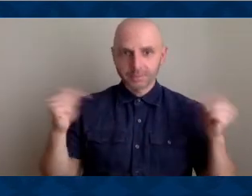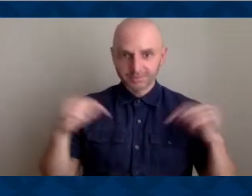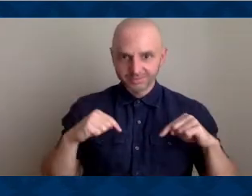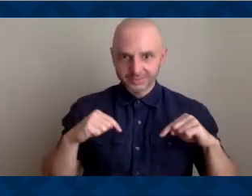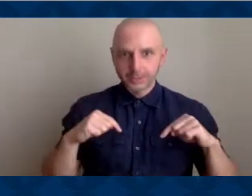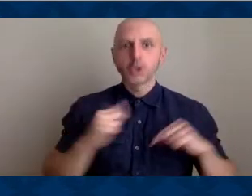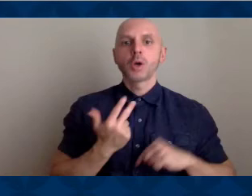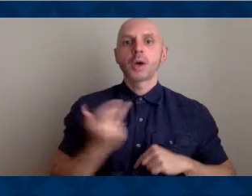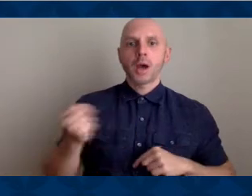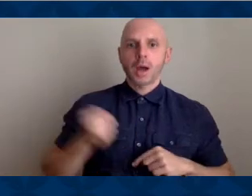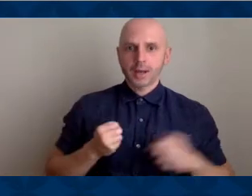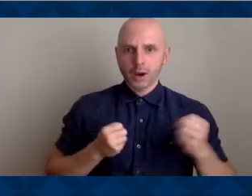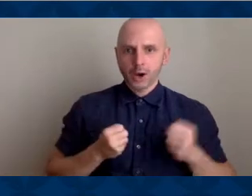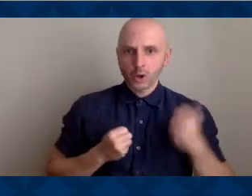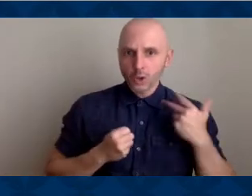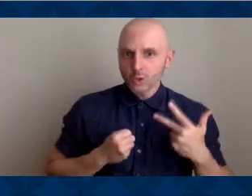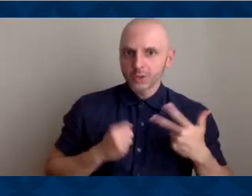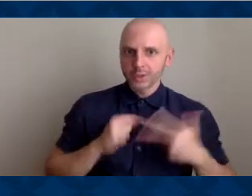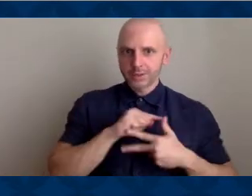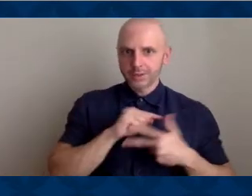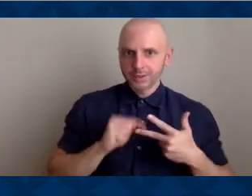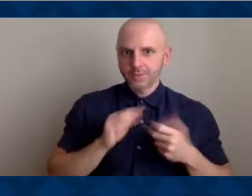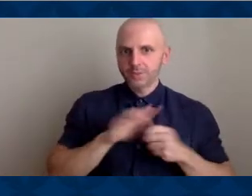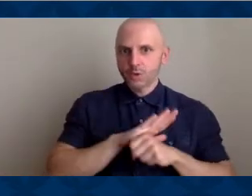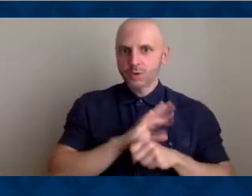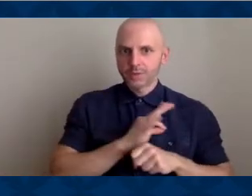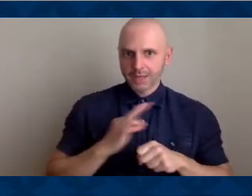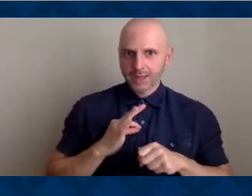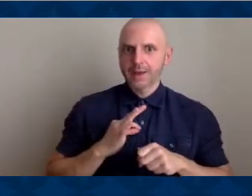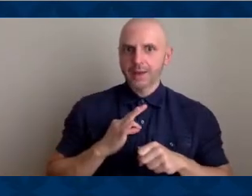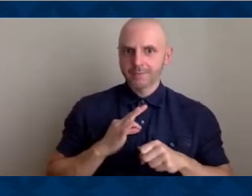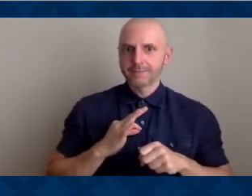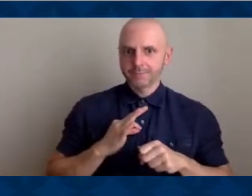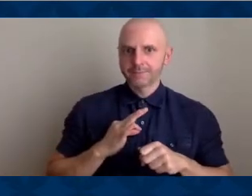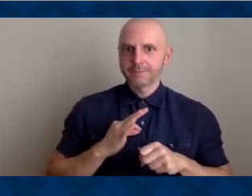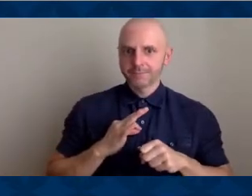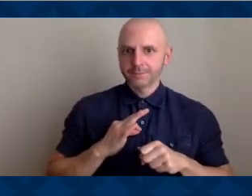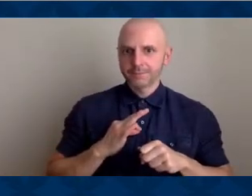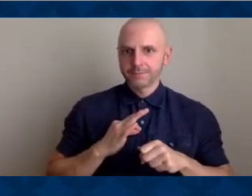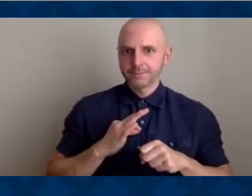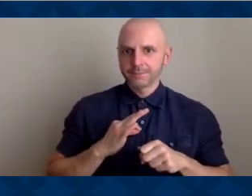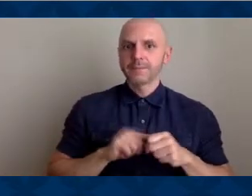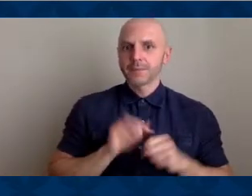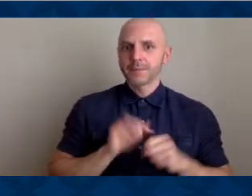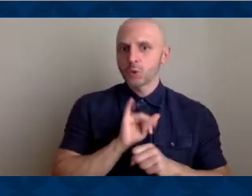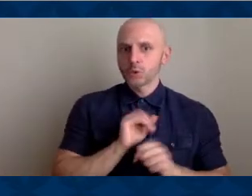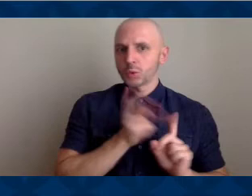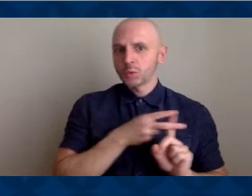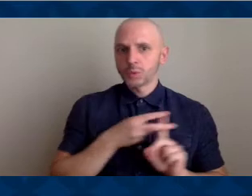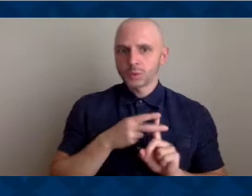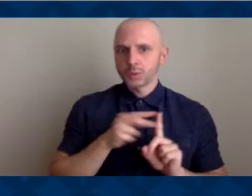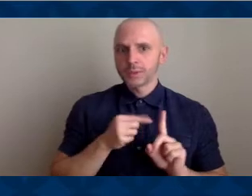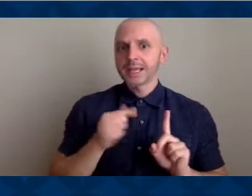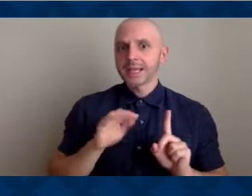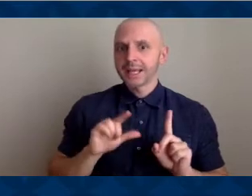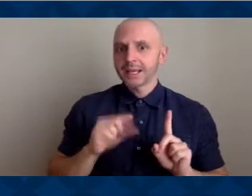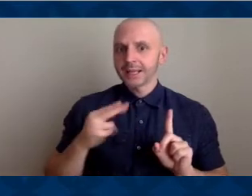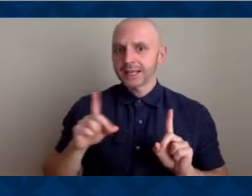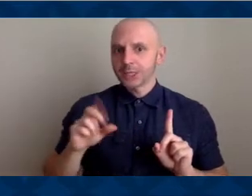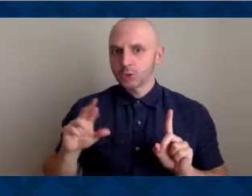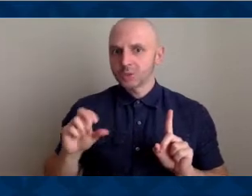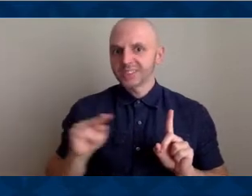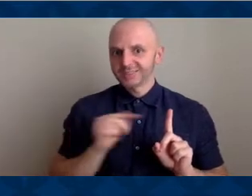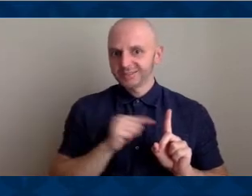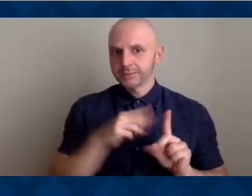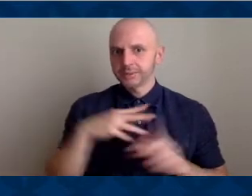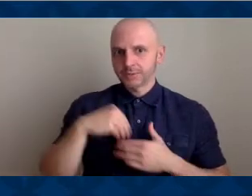members teaching essential courses in business law, including, of course, Associate Dean Gail Henderson, also in the slide, and